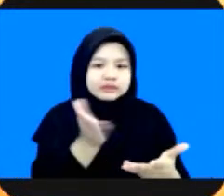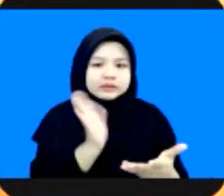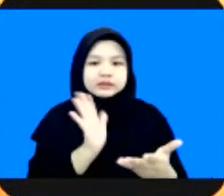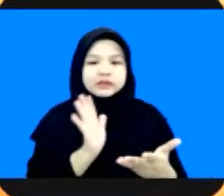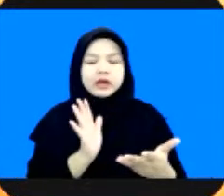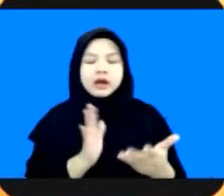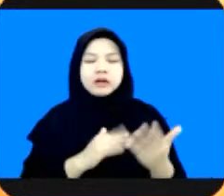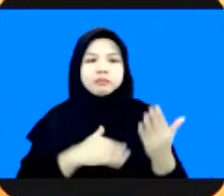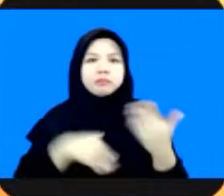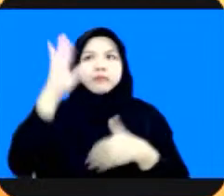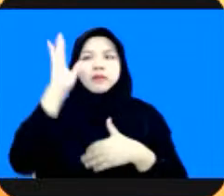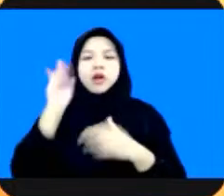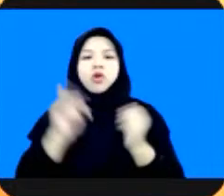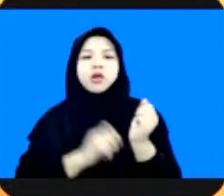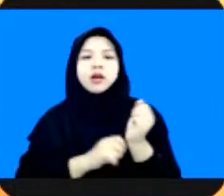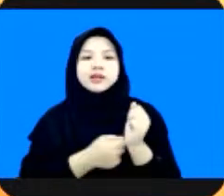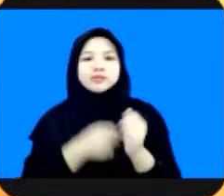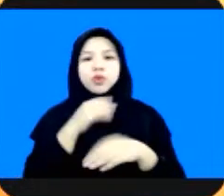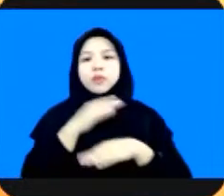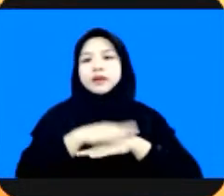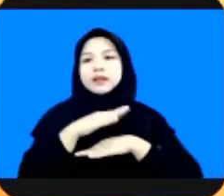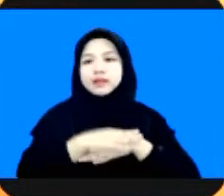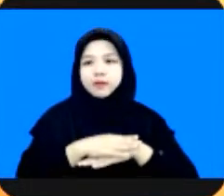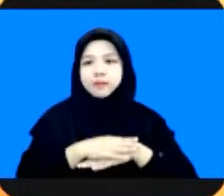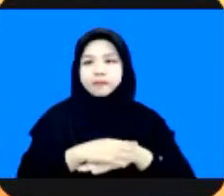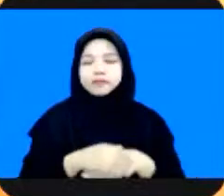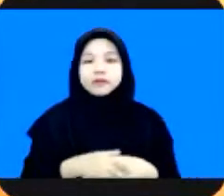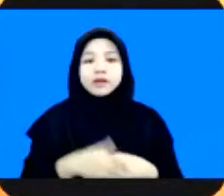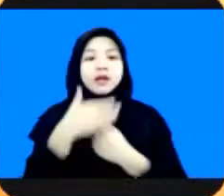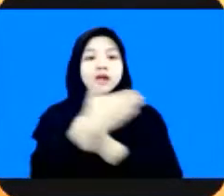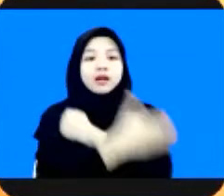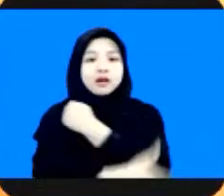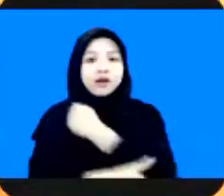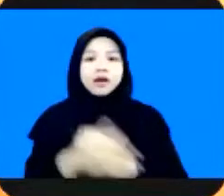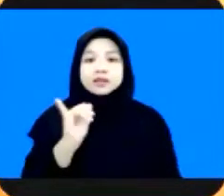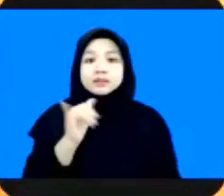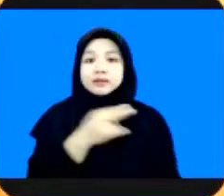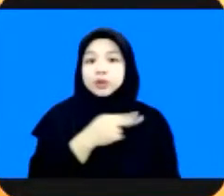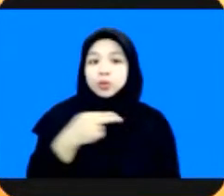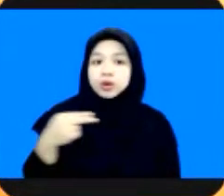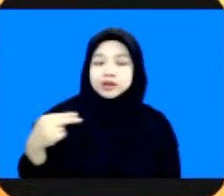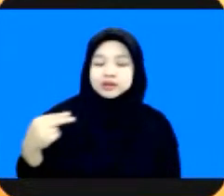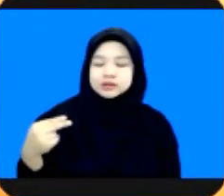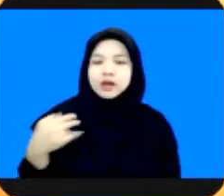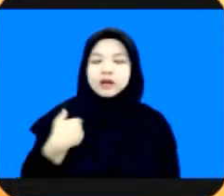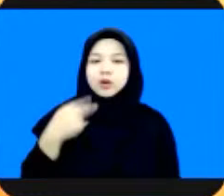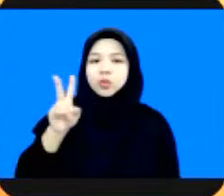for countries like Indonesia. Well, I mean, our population is 217 million people, a lot